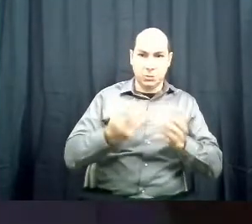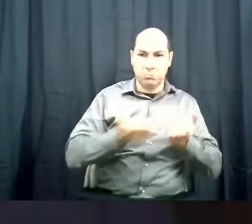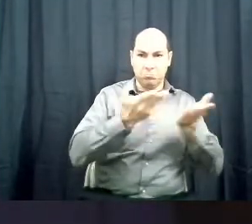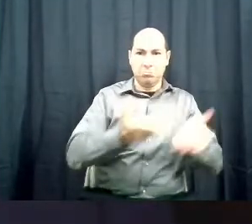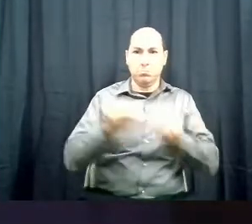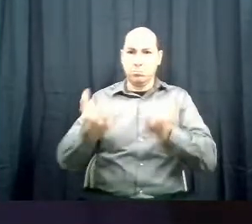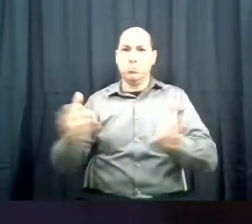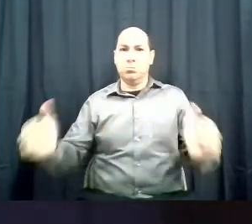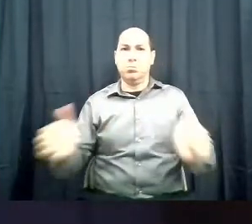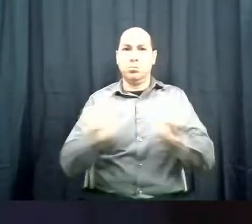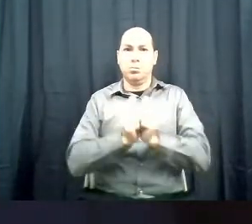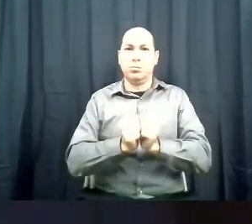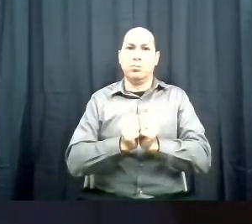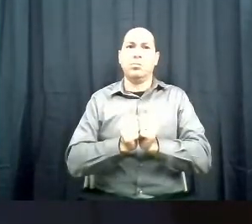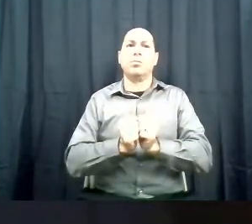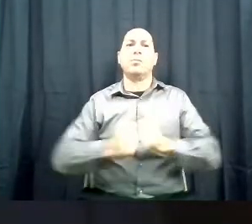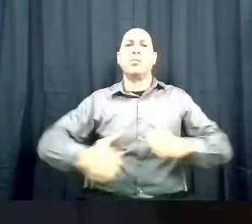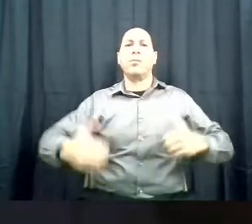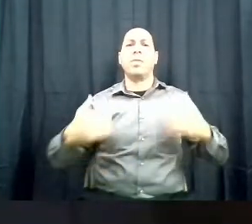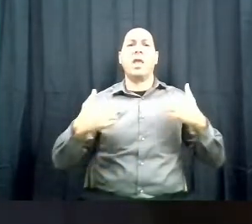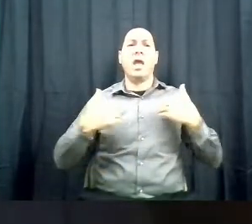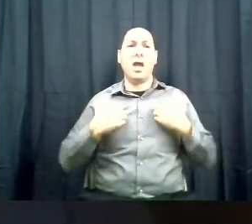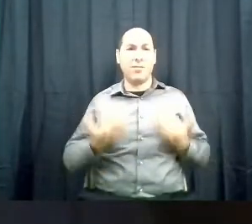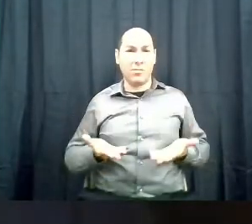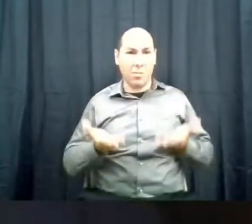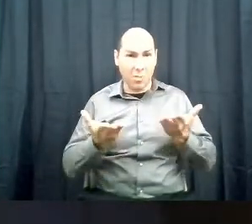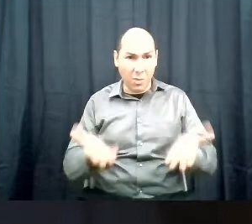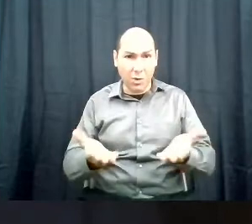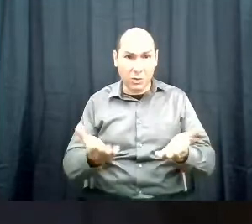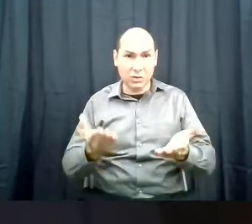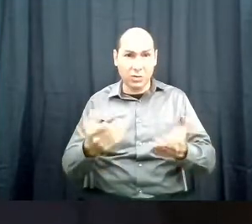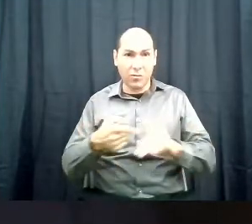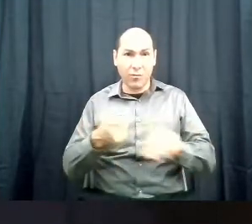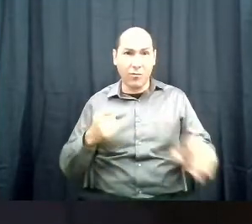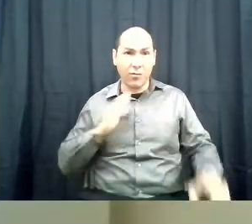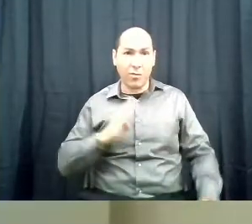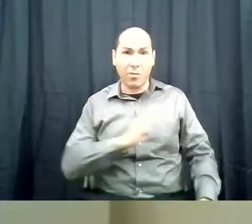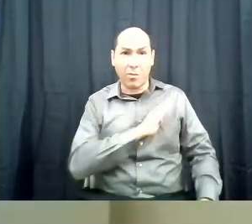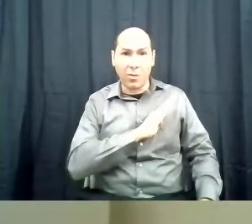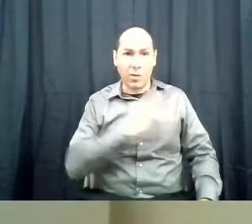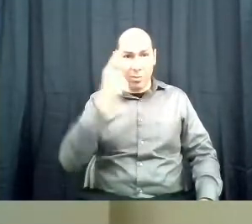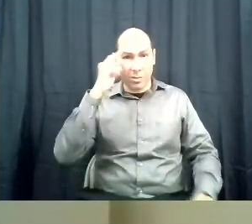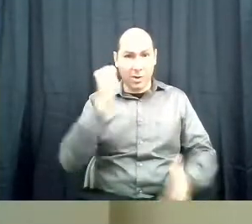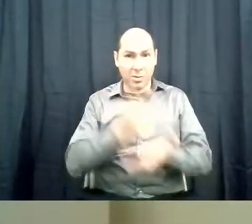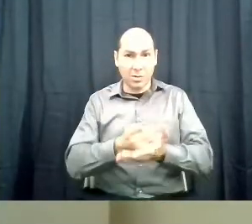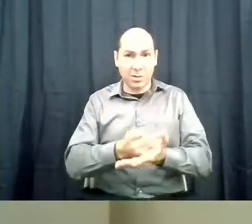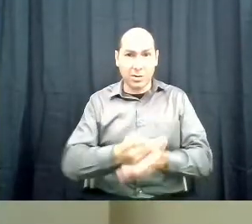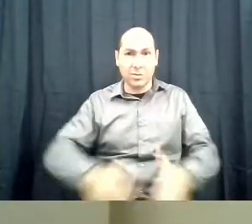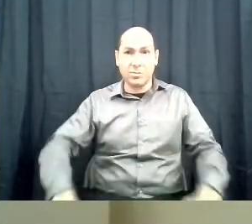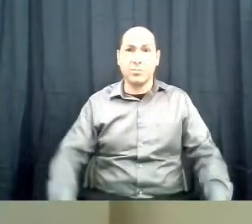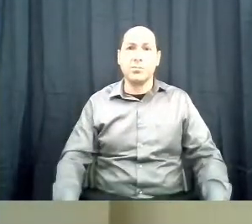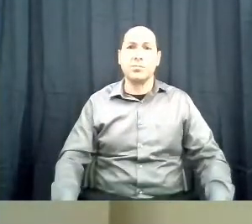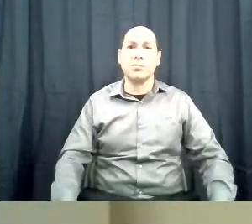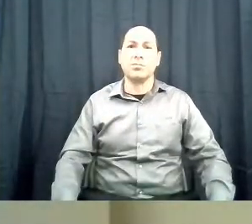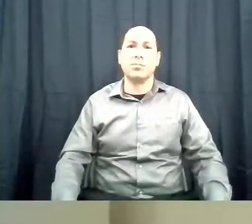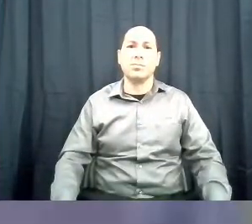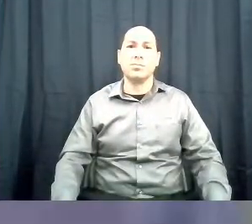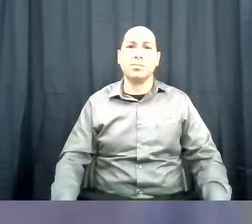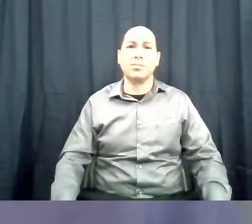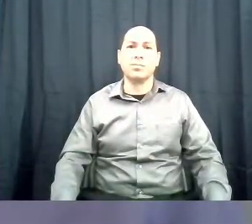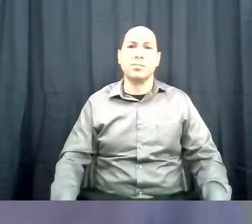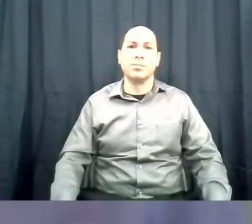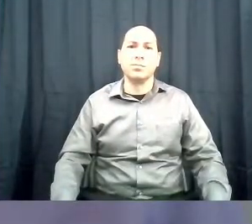puzzle. Do I have a motion from the board to approve the proposed refunding? So